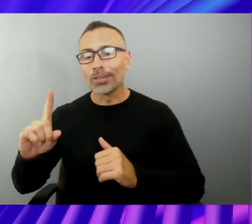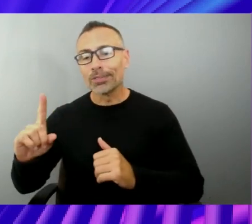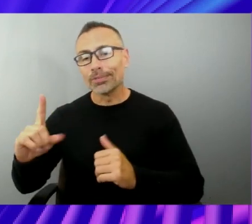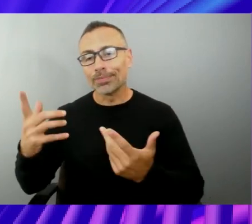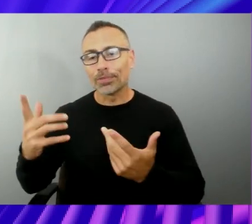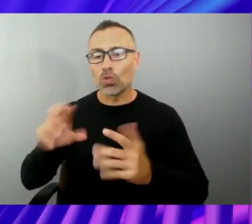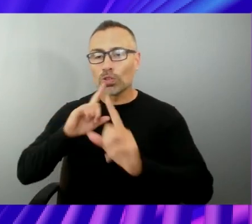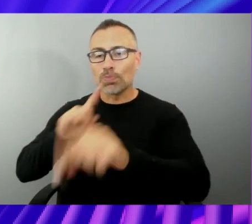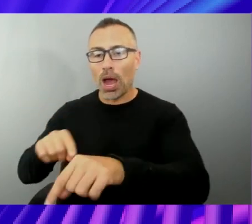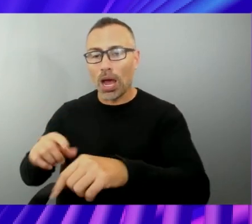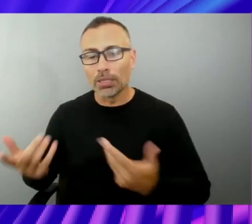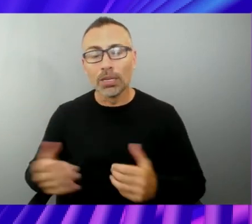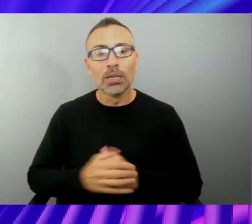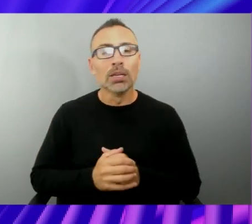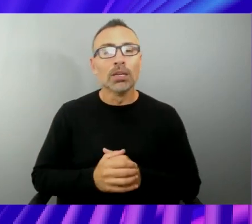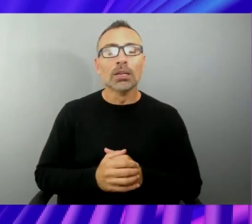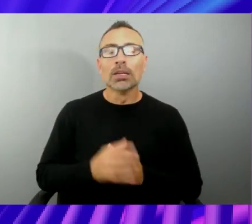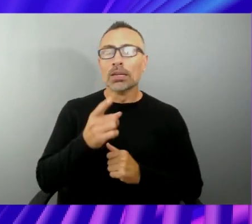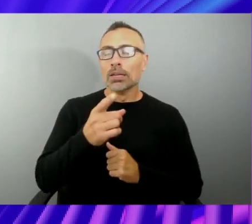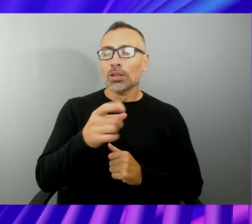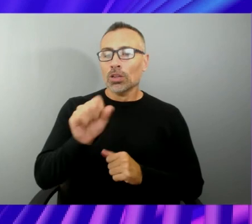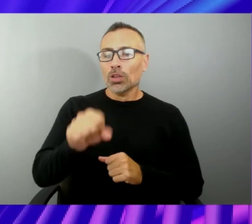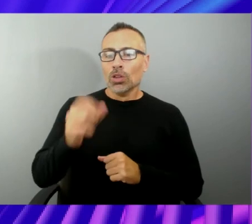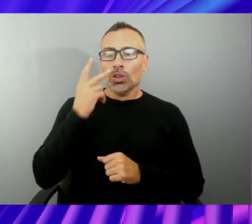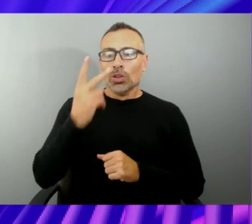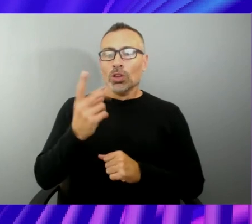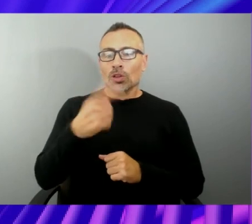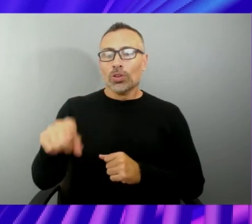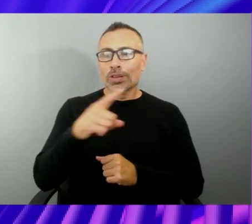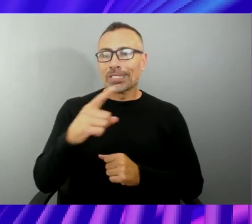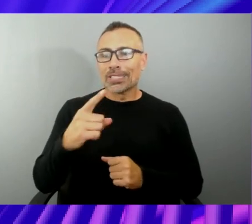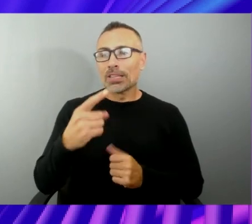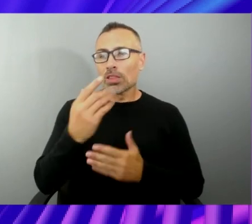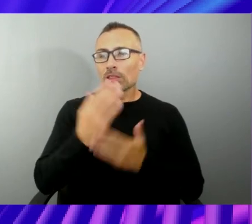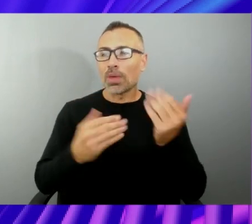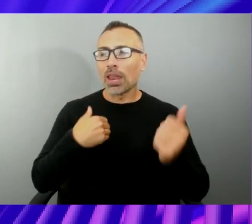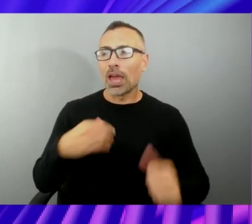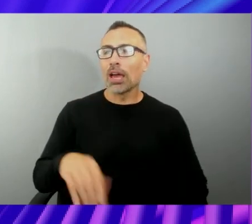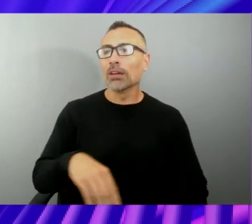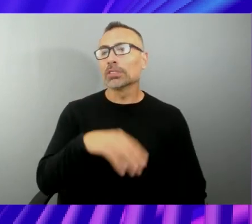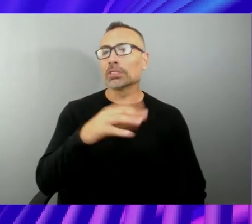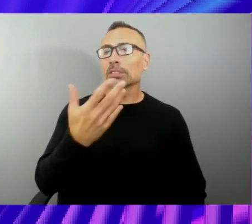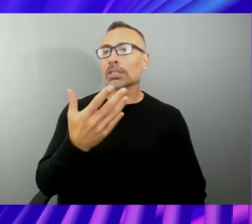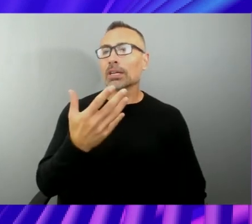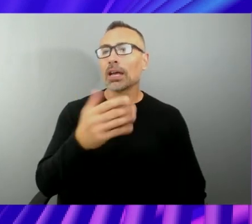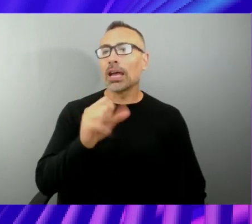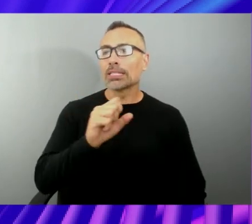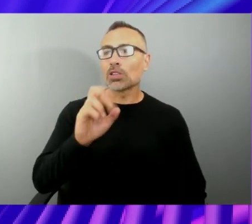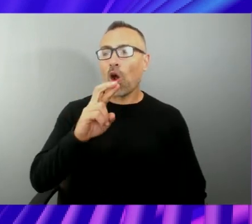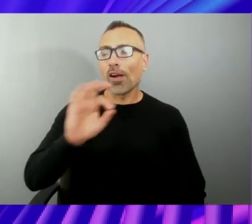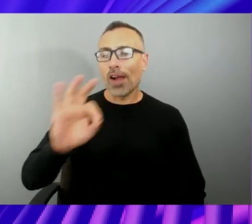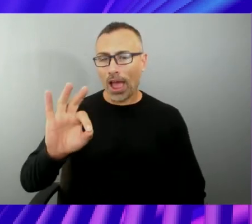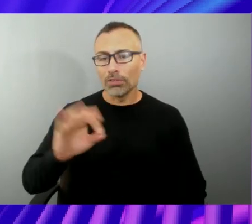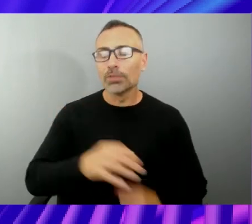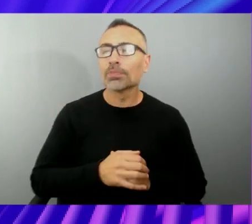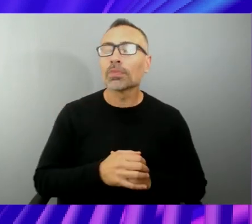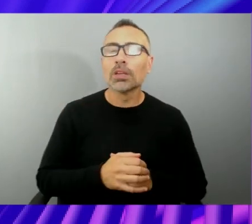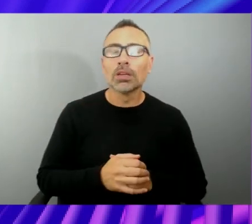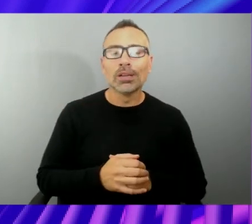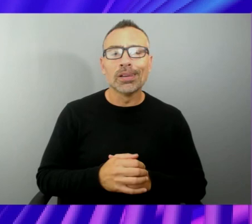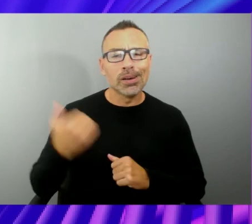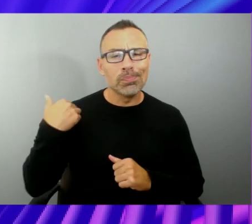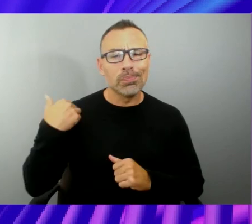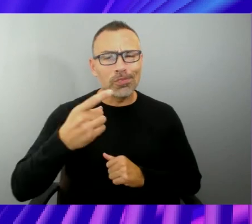that has Yes. yeah, basically those SSRF. types of Attack. Steve, I saw that you use GuardDuty over here, so I